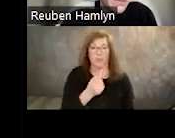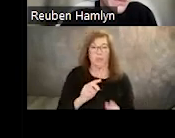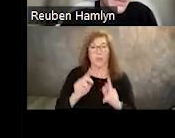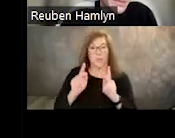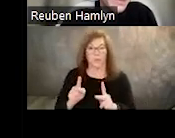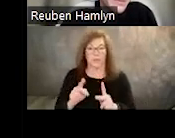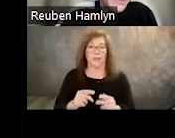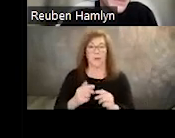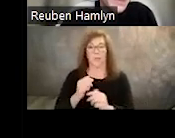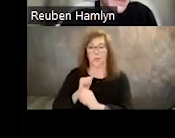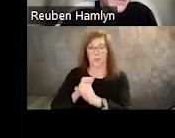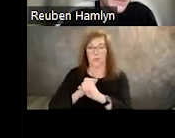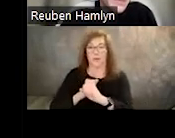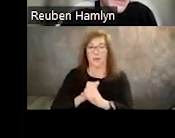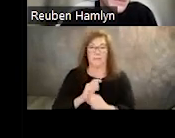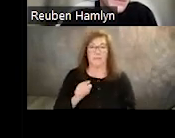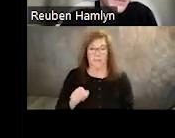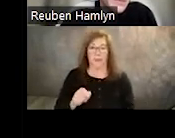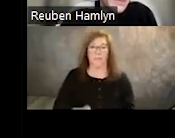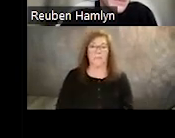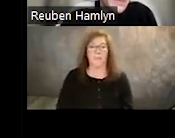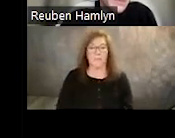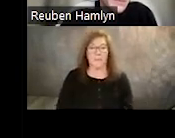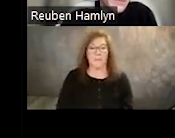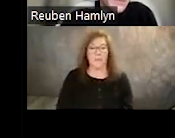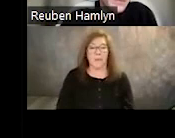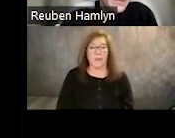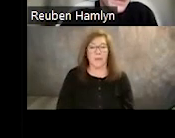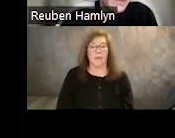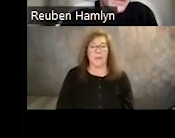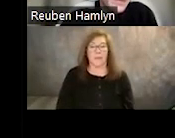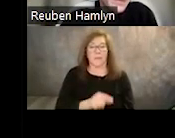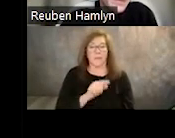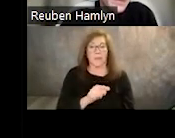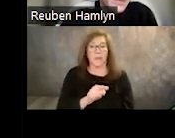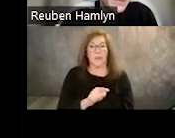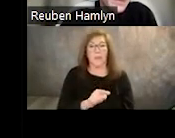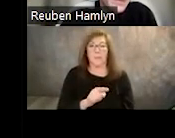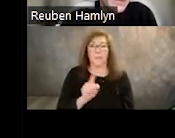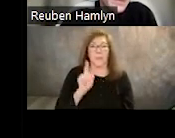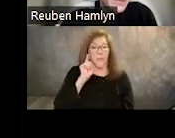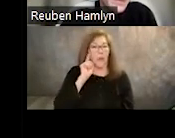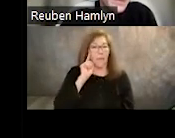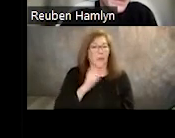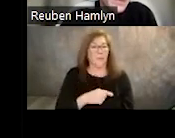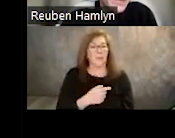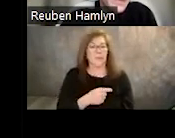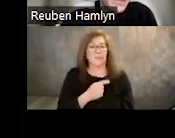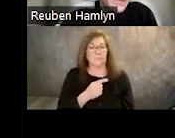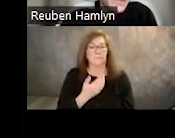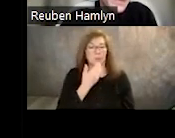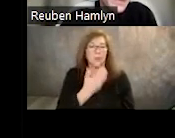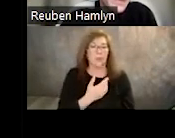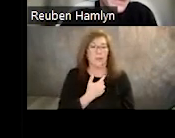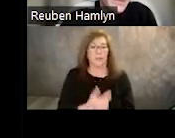to protect. So that was in a way promising because it didn't pick up